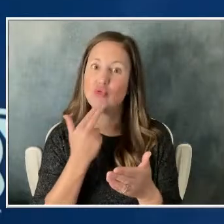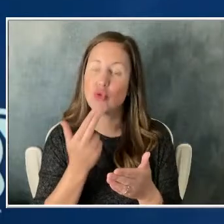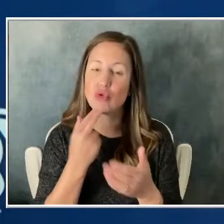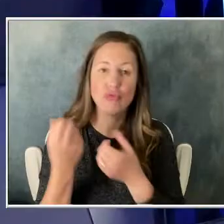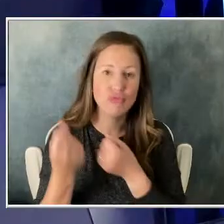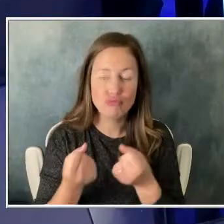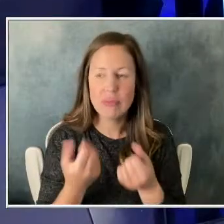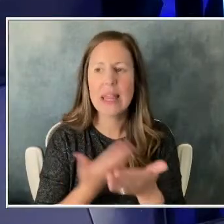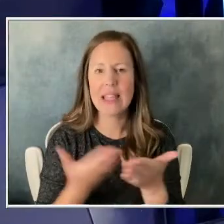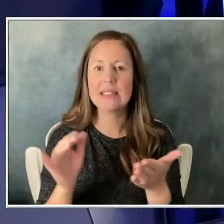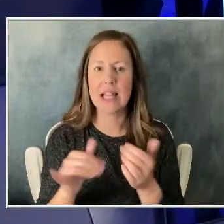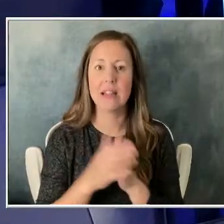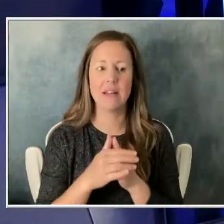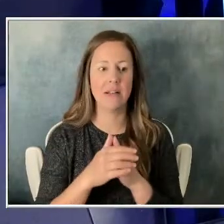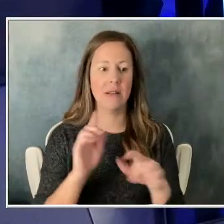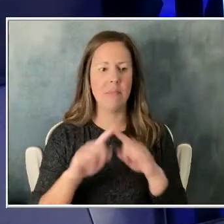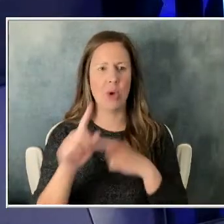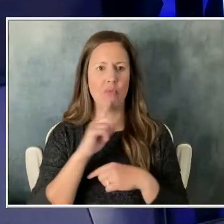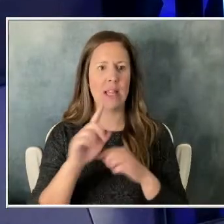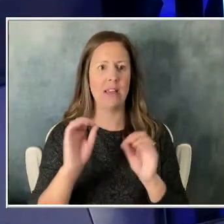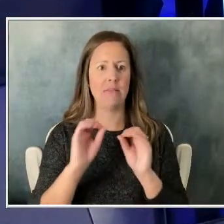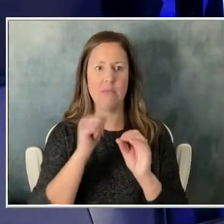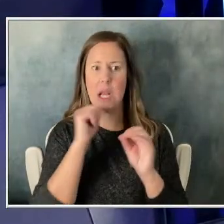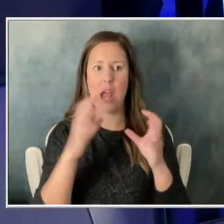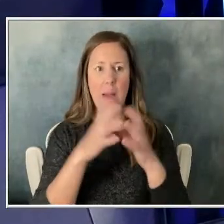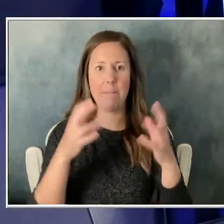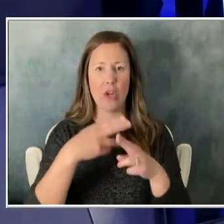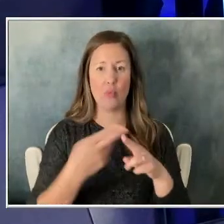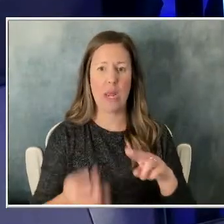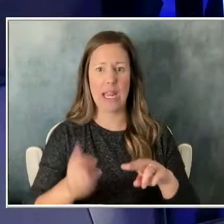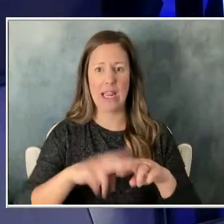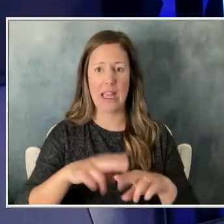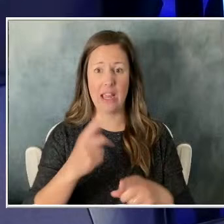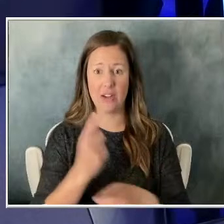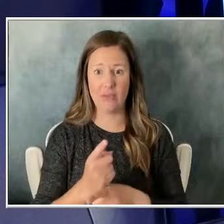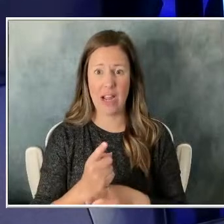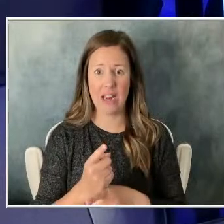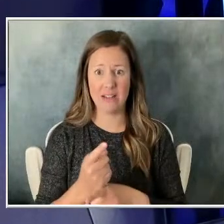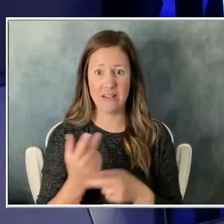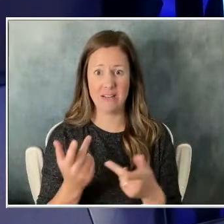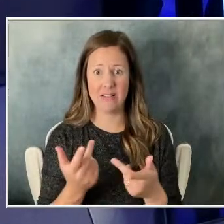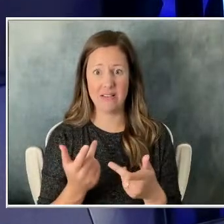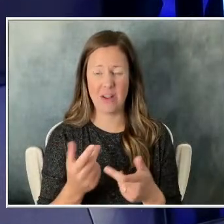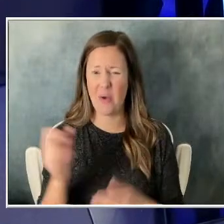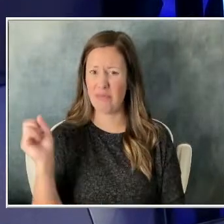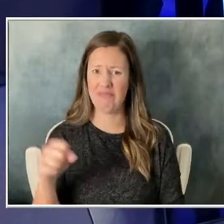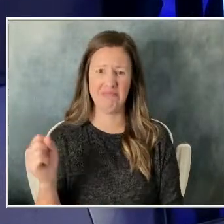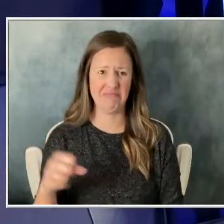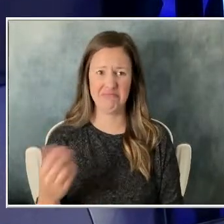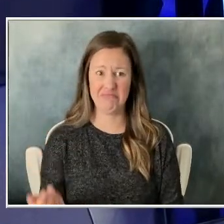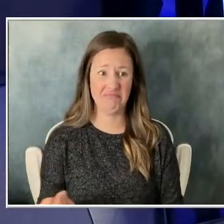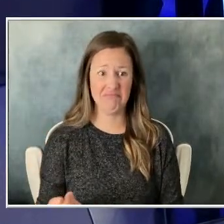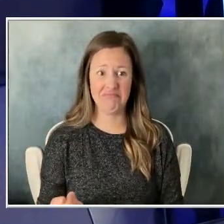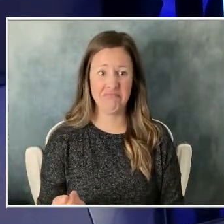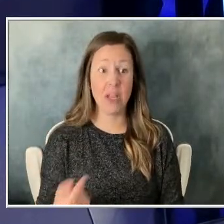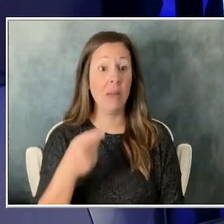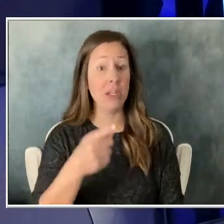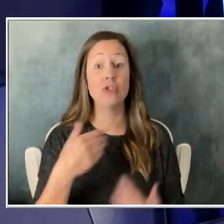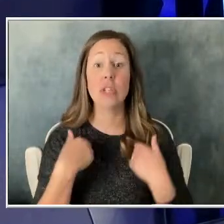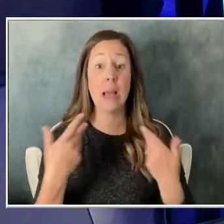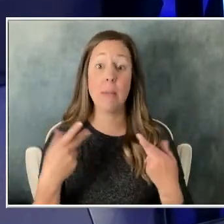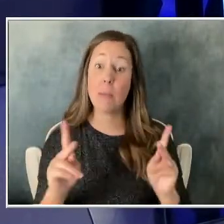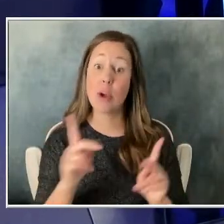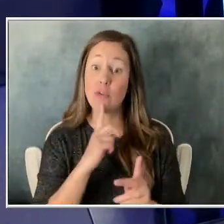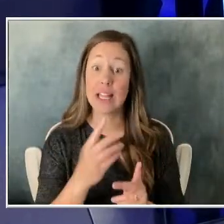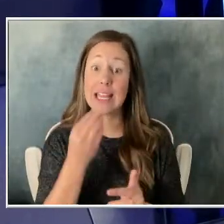But very little weight gain, you say. She should really maintain the same weight. Oh yeah, I mean, she could. I mean, she has permission to eat, you know, as much as she